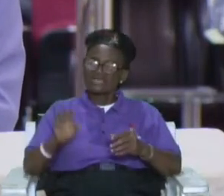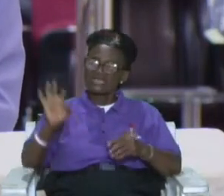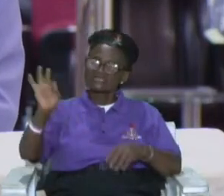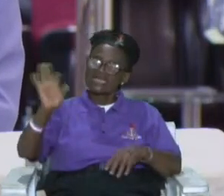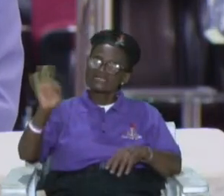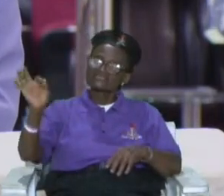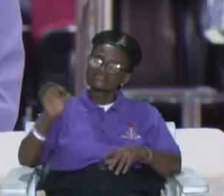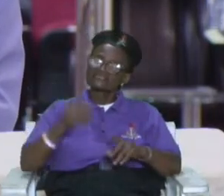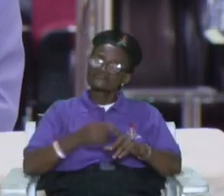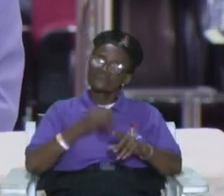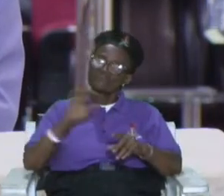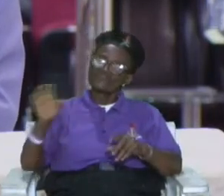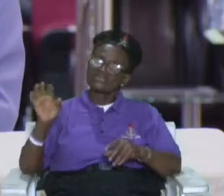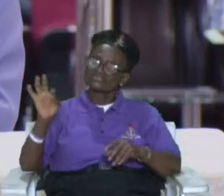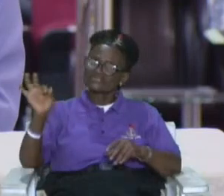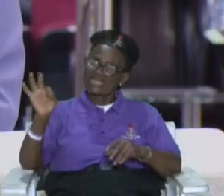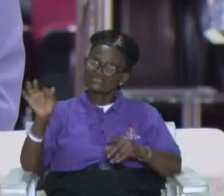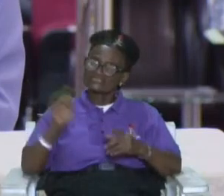from verse 19 to the end,